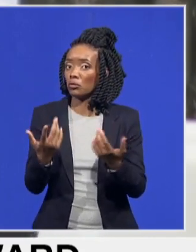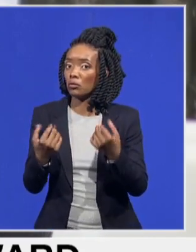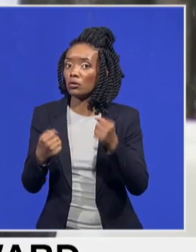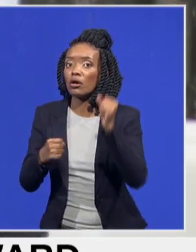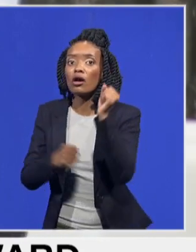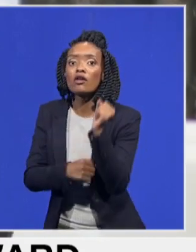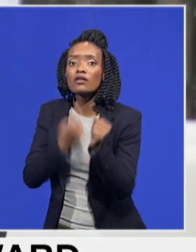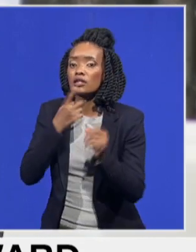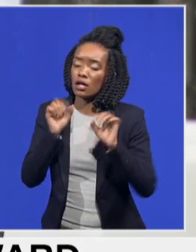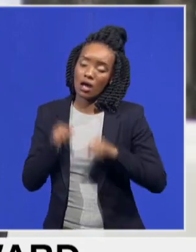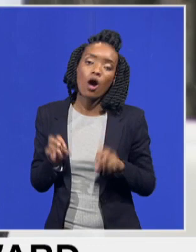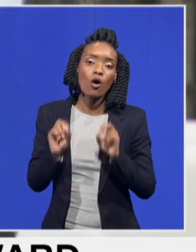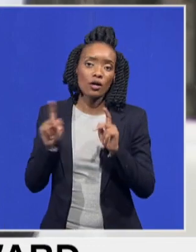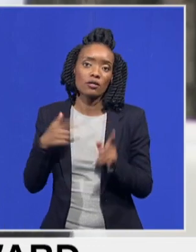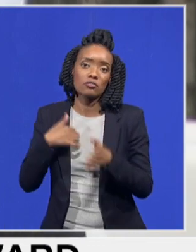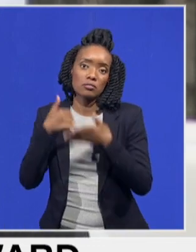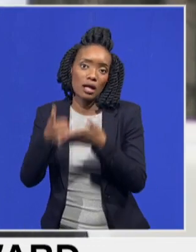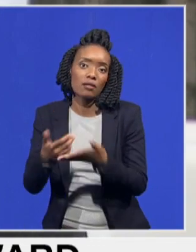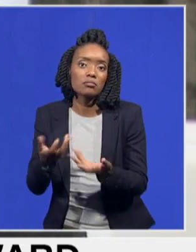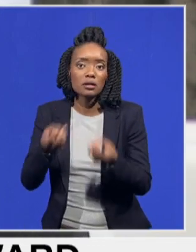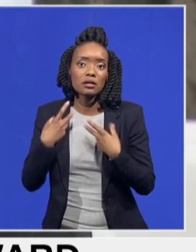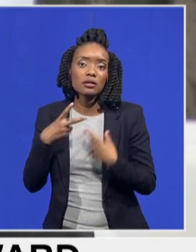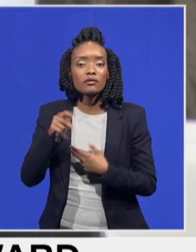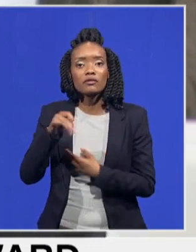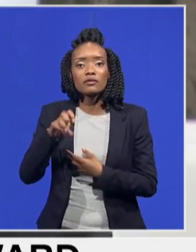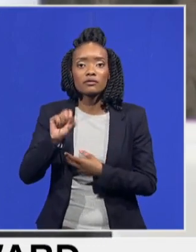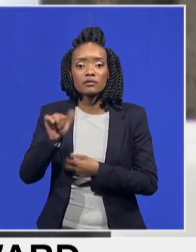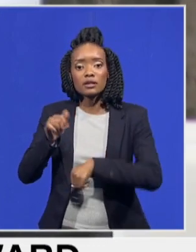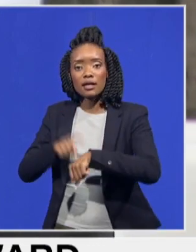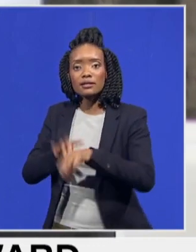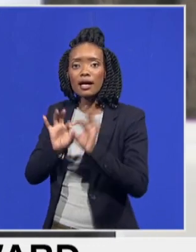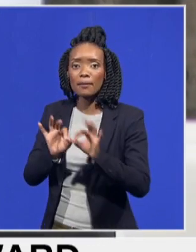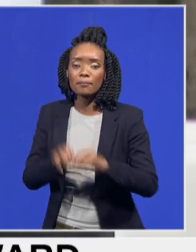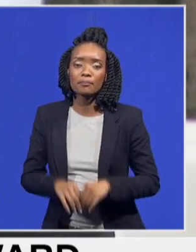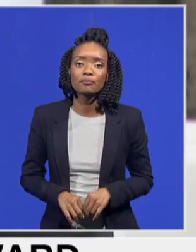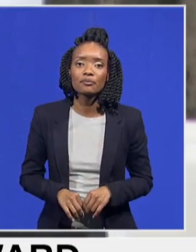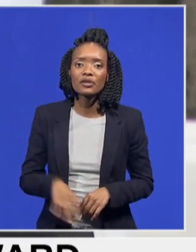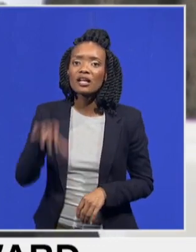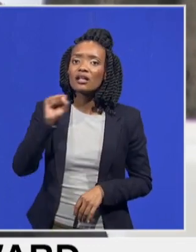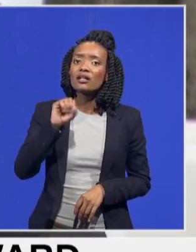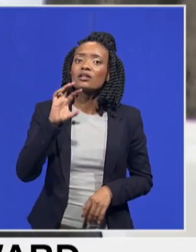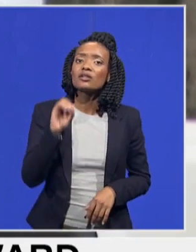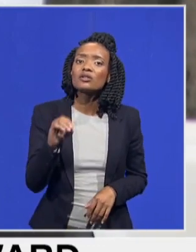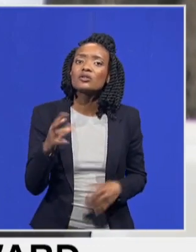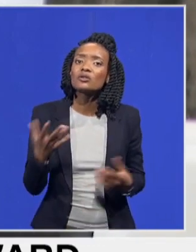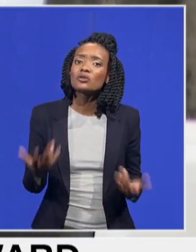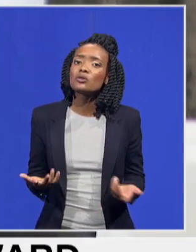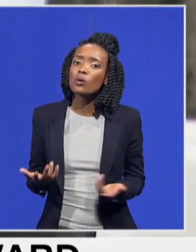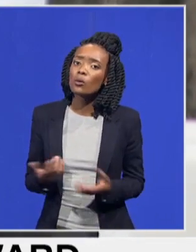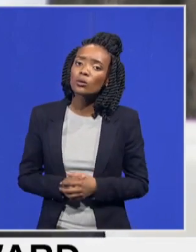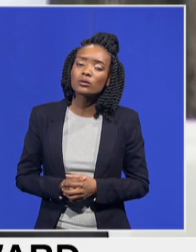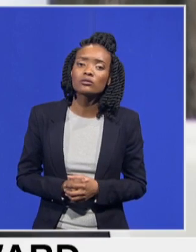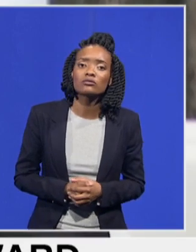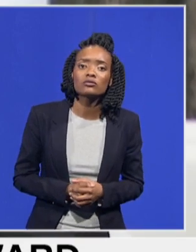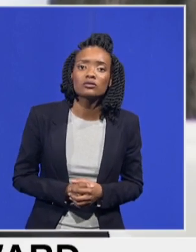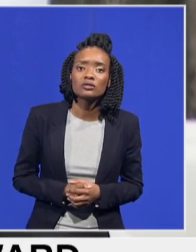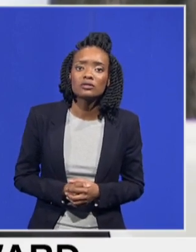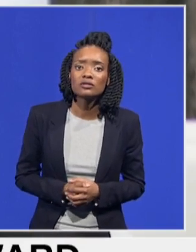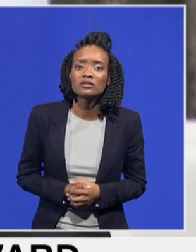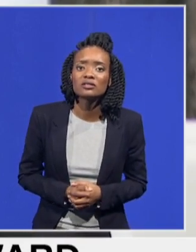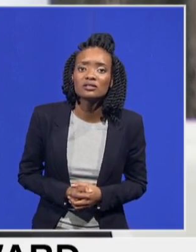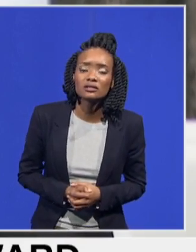you to get visa on time. So far as I learned, there's no one from